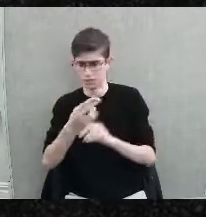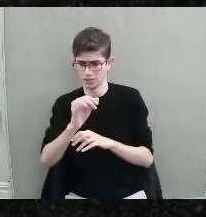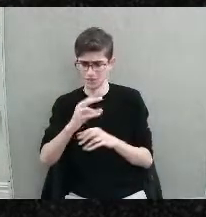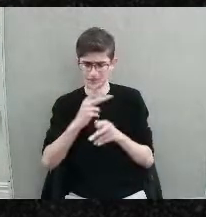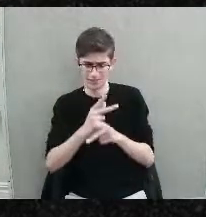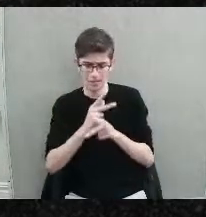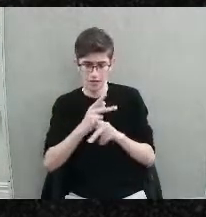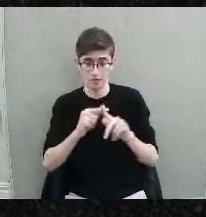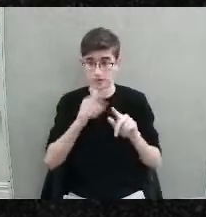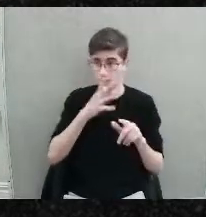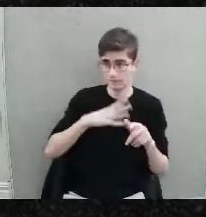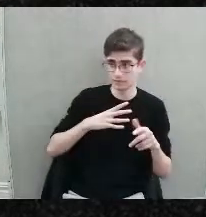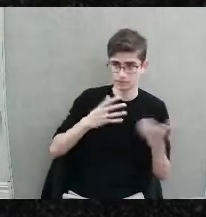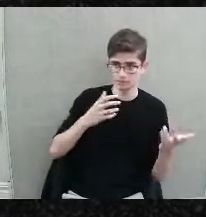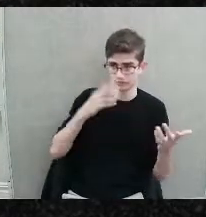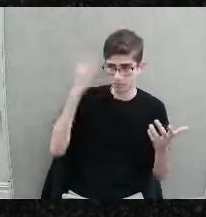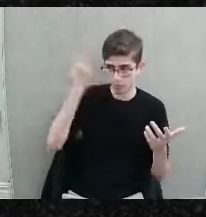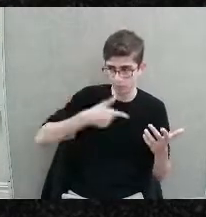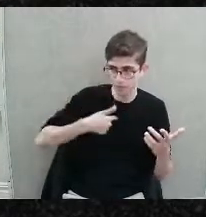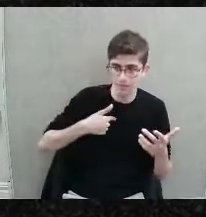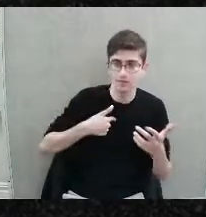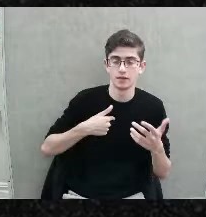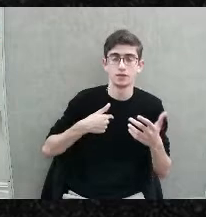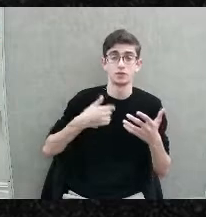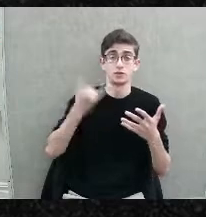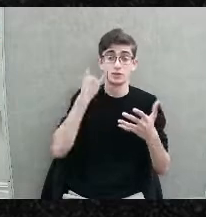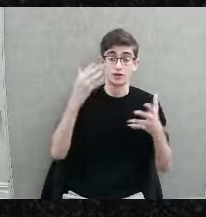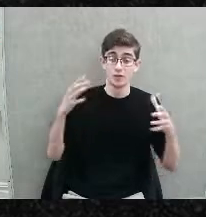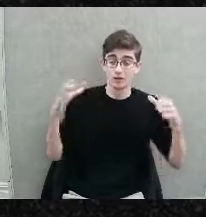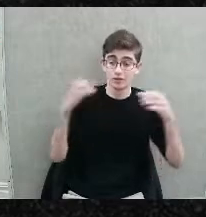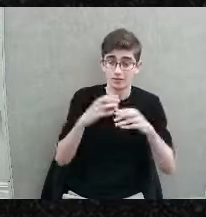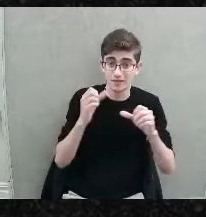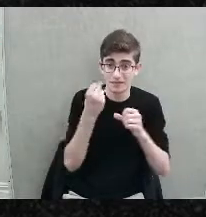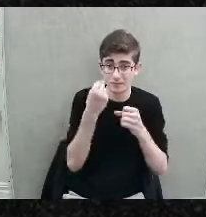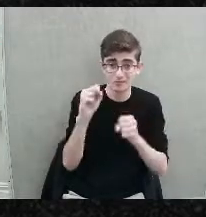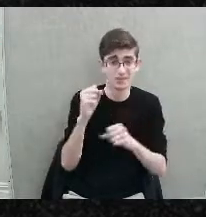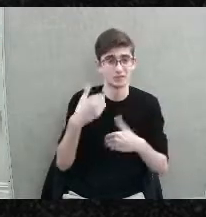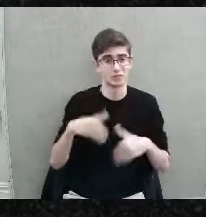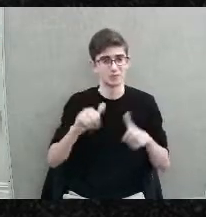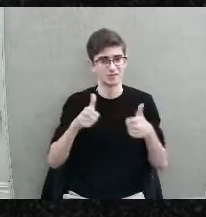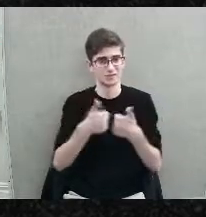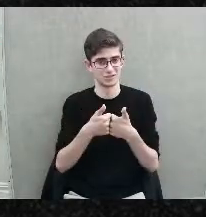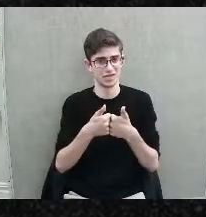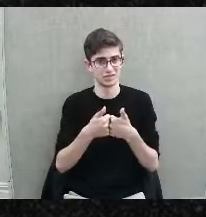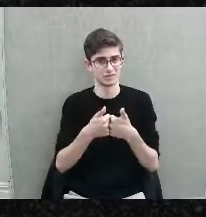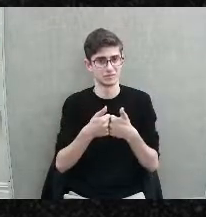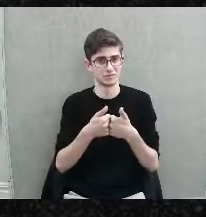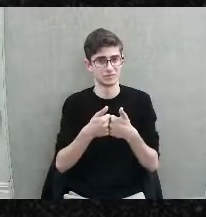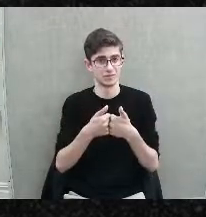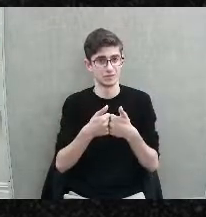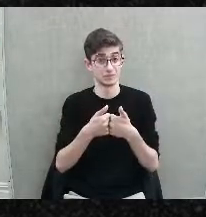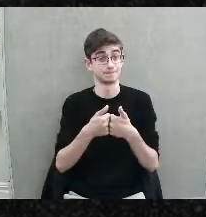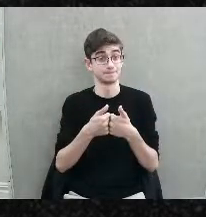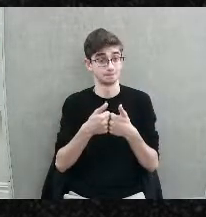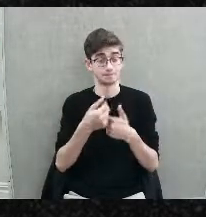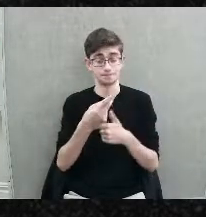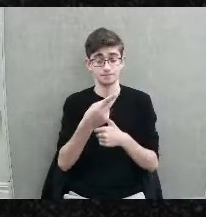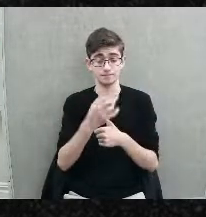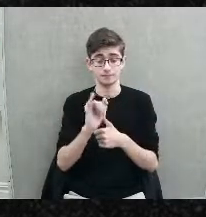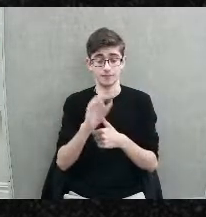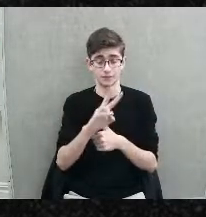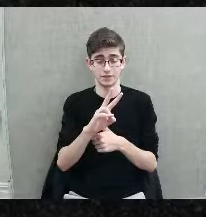in Mexico, it's very, very, very difficult to organize because HIV usually finds them at